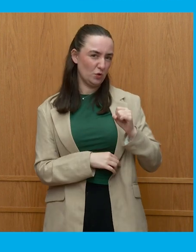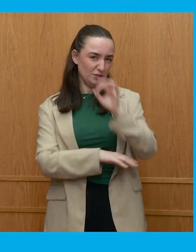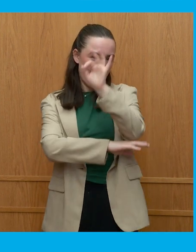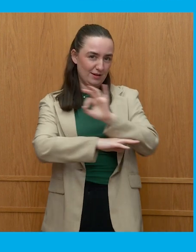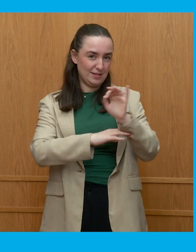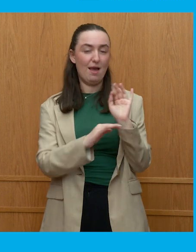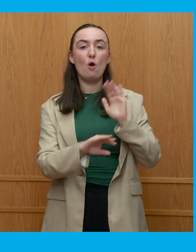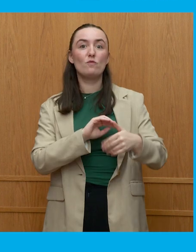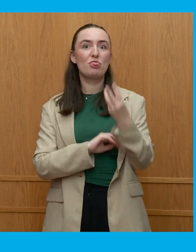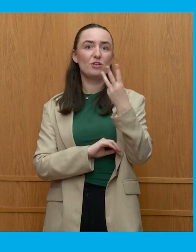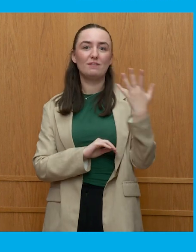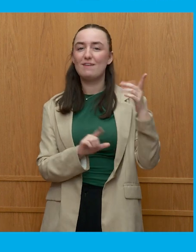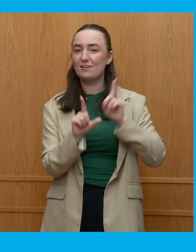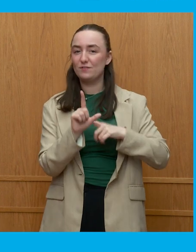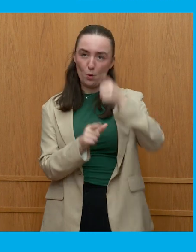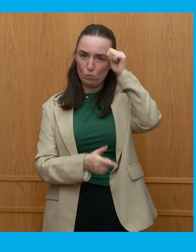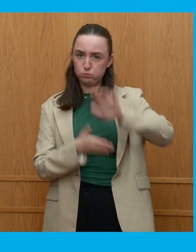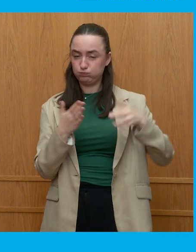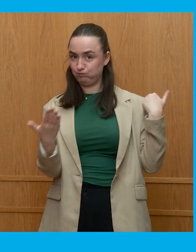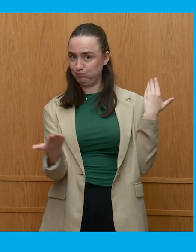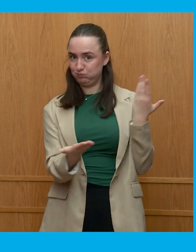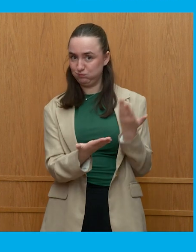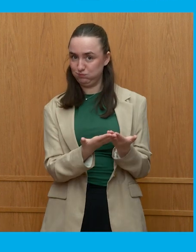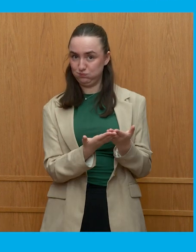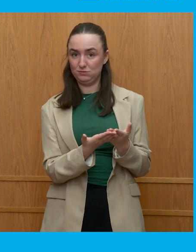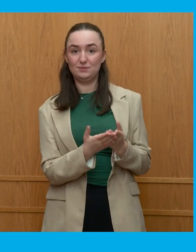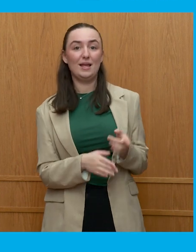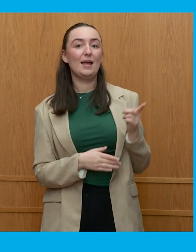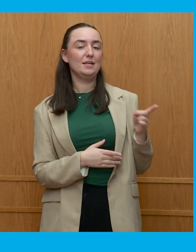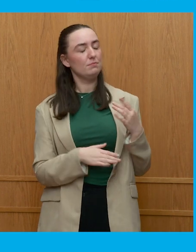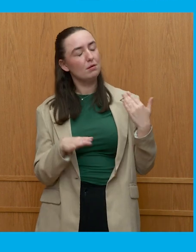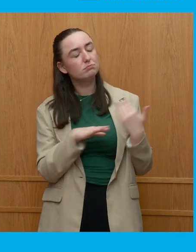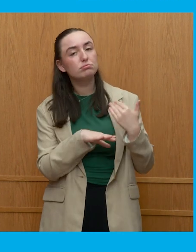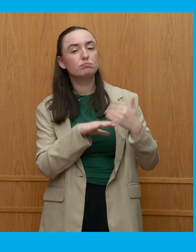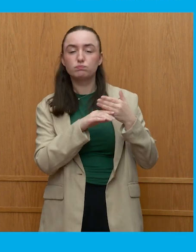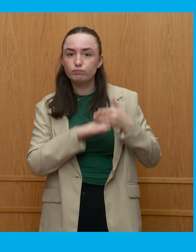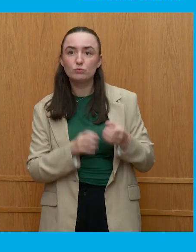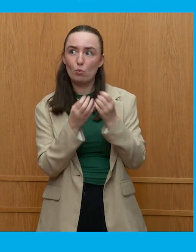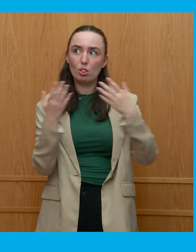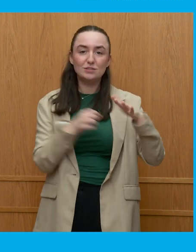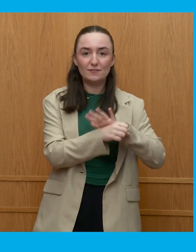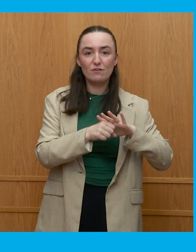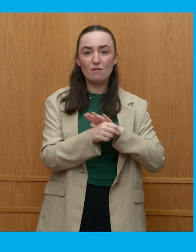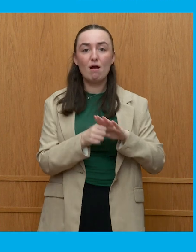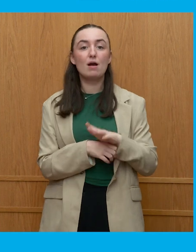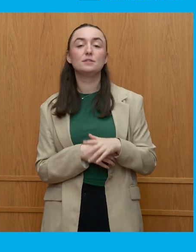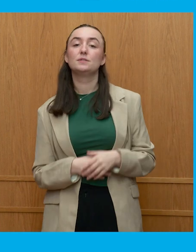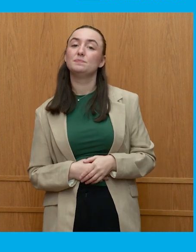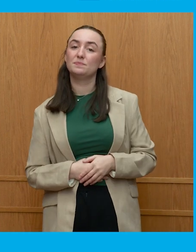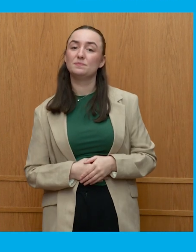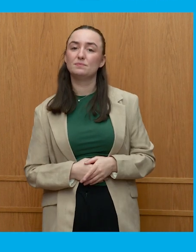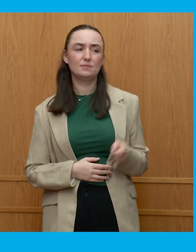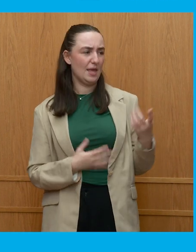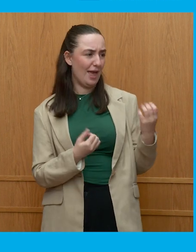he tells me he's worked in more practices than he cares to mention. But amongst them are Nord, some of the most